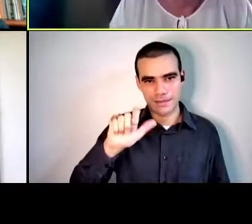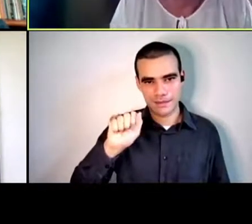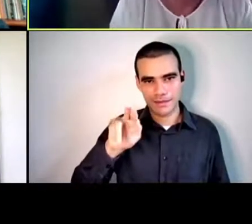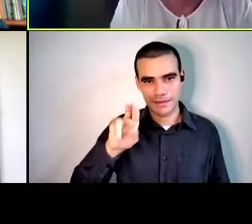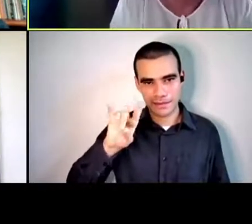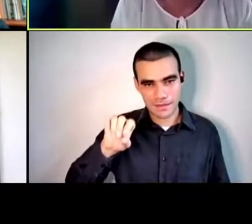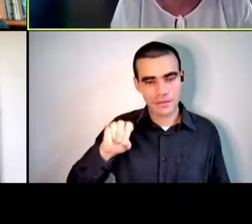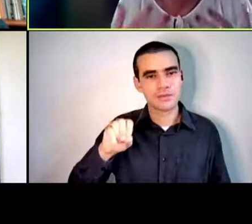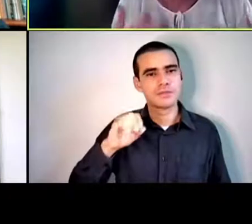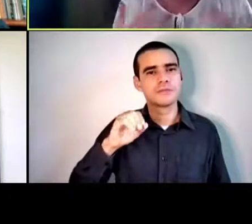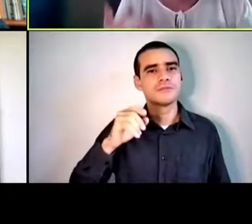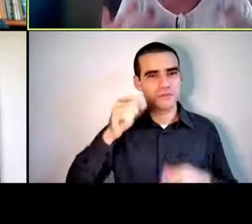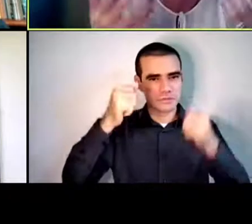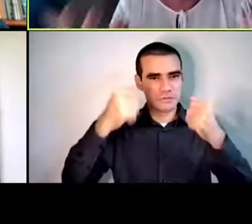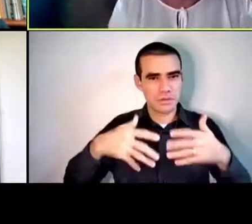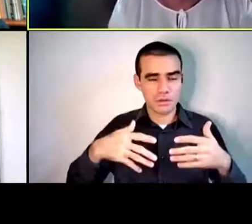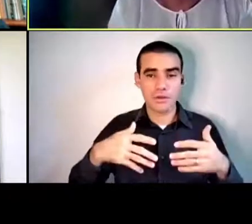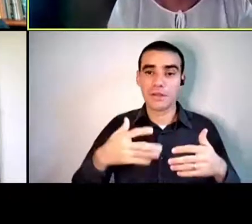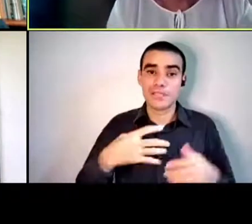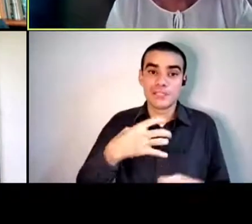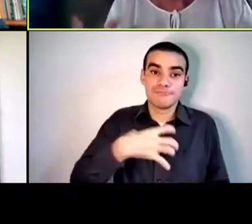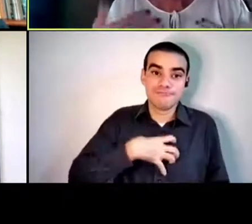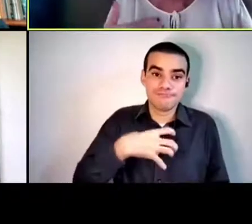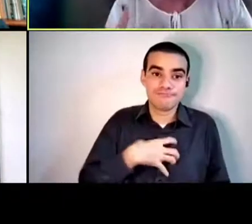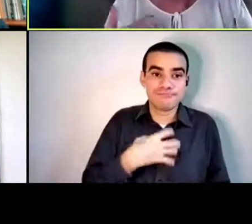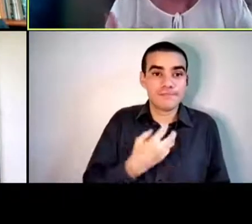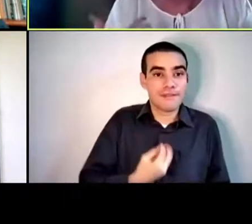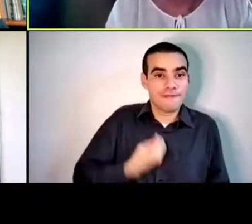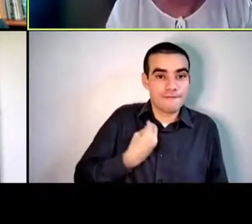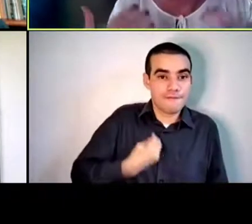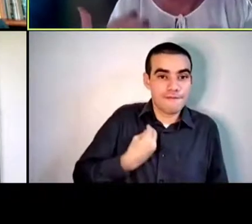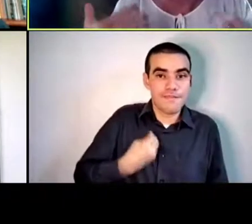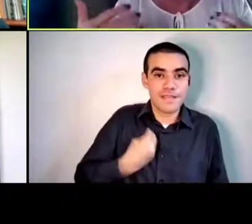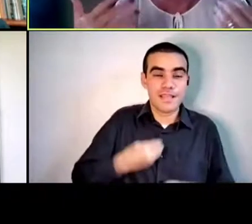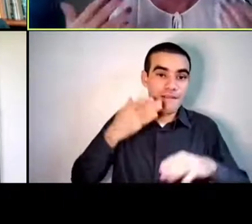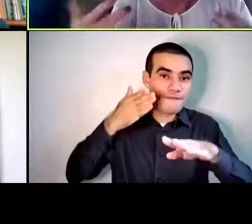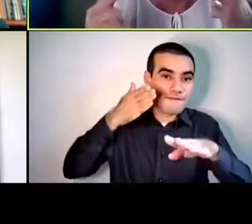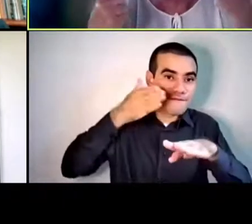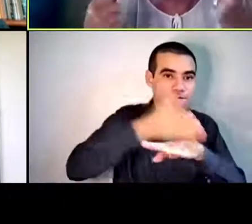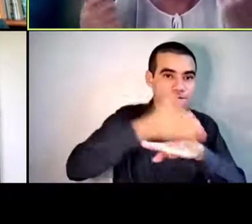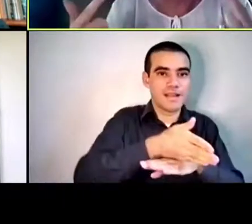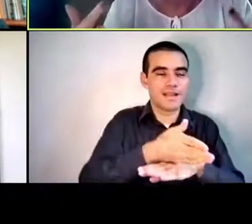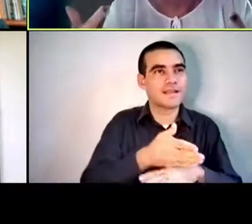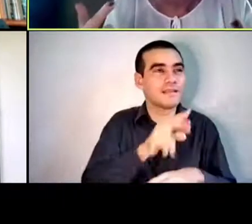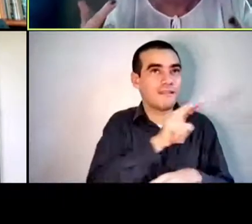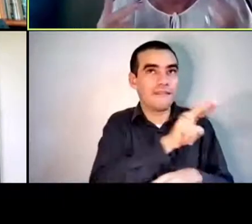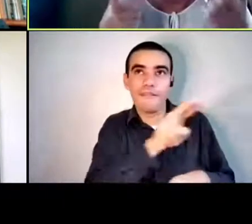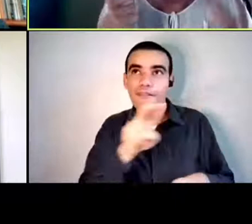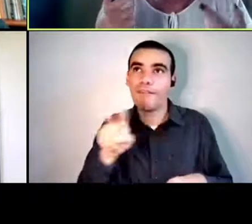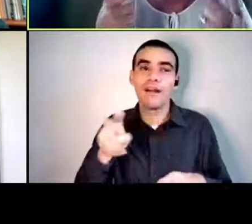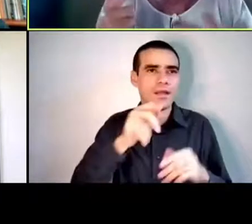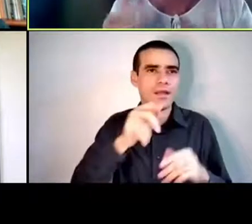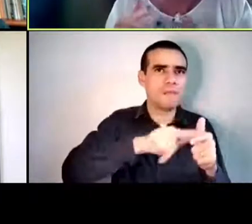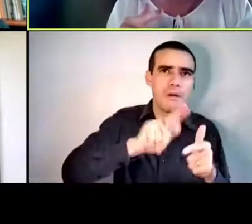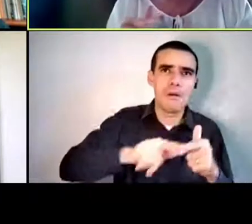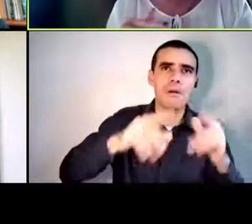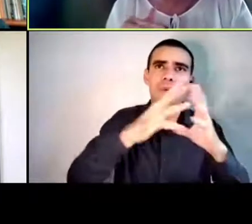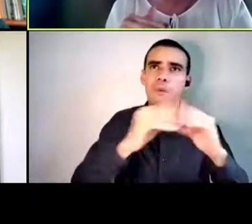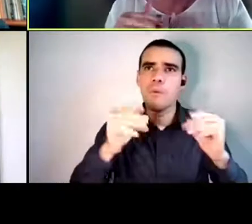It's better than reading a book. So we have to feel the experience, and we are challenged to